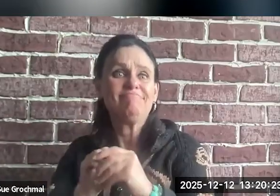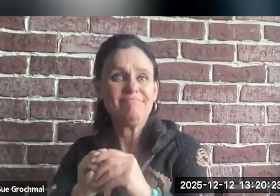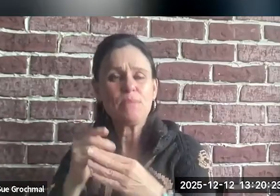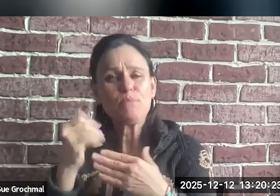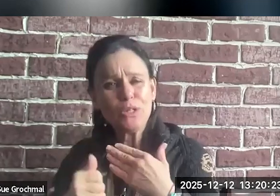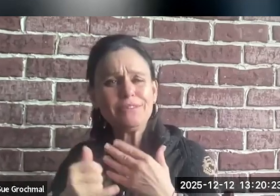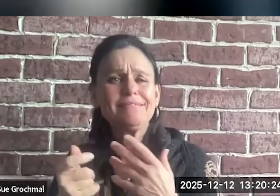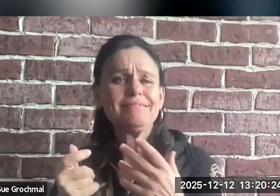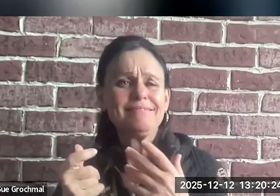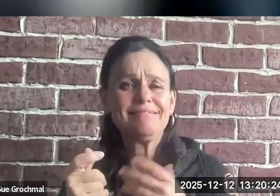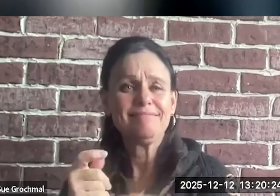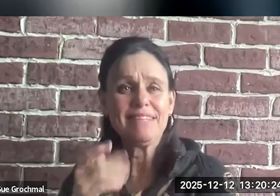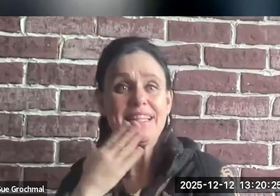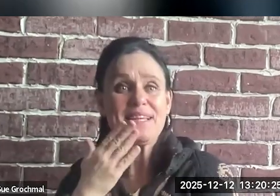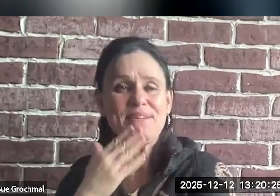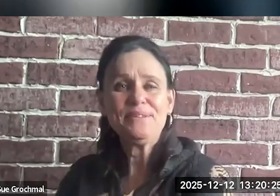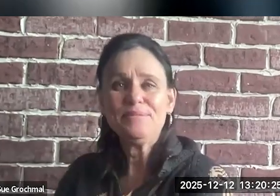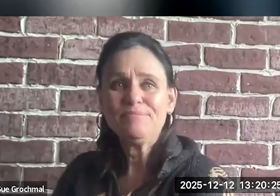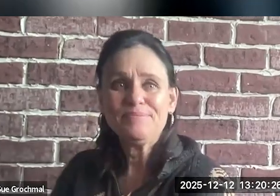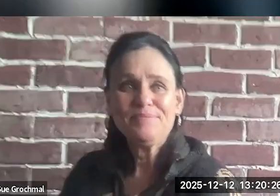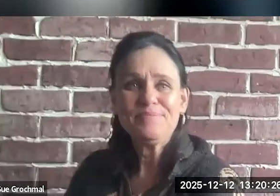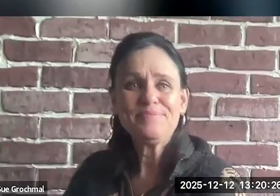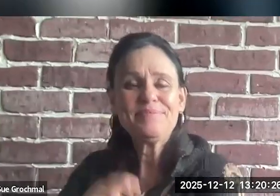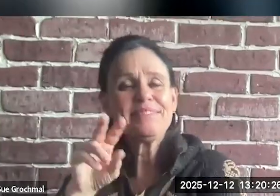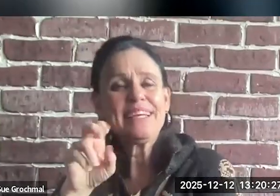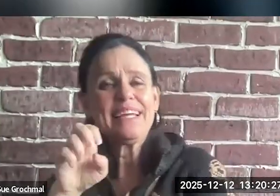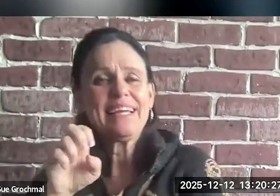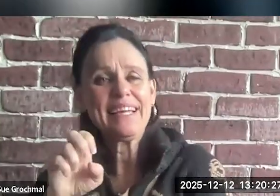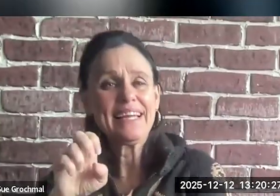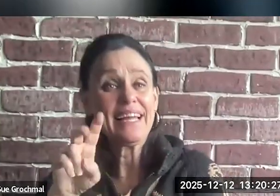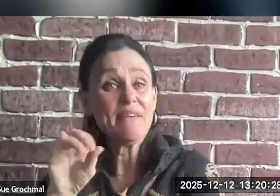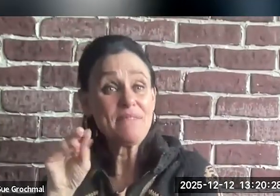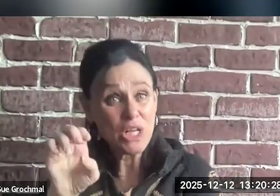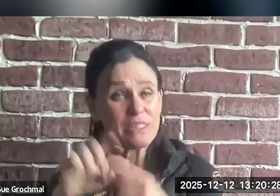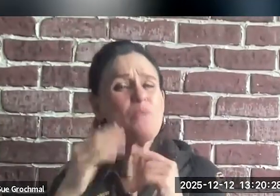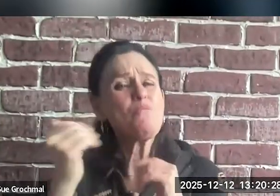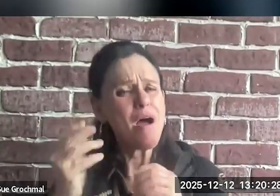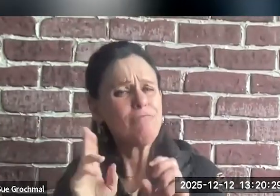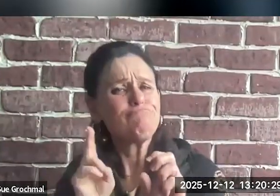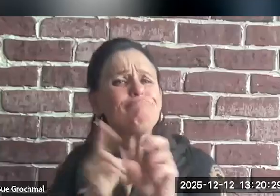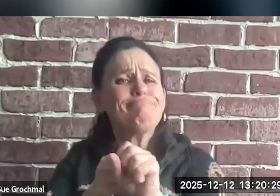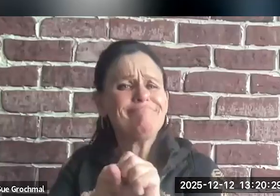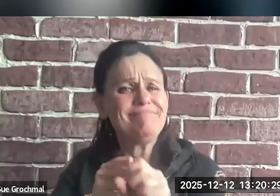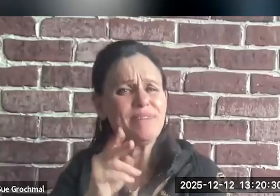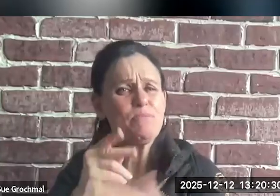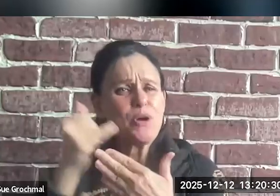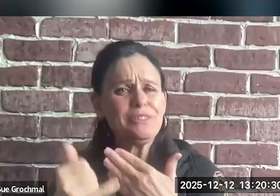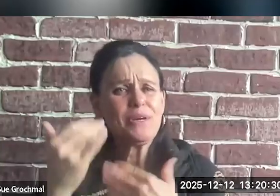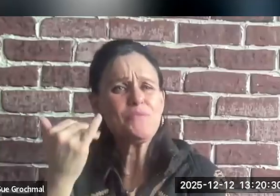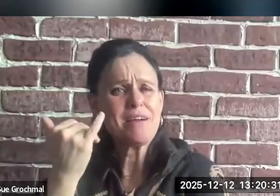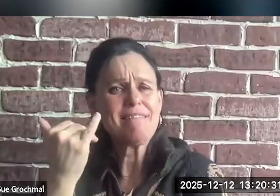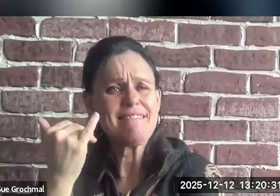project. So first, maybe a little bit about Eviance and why we are partners in this project. So first of all, Eviance